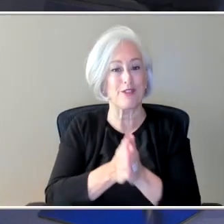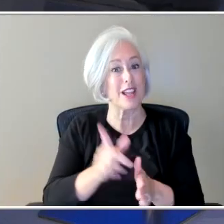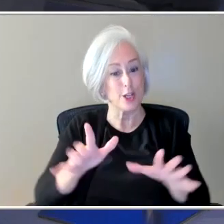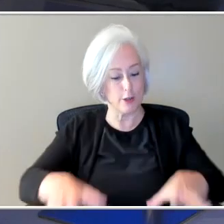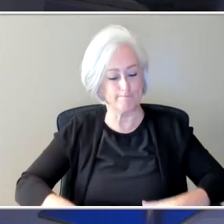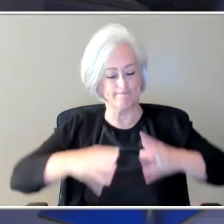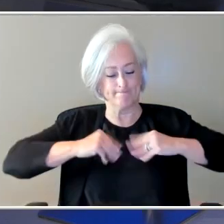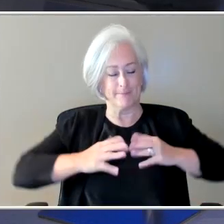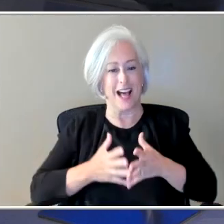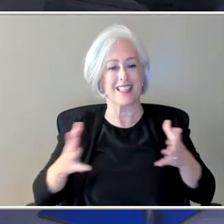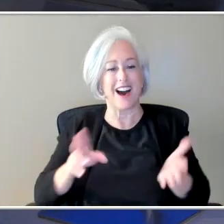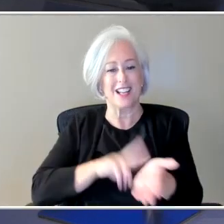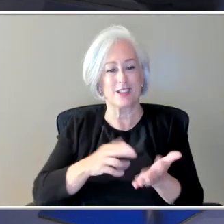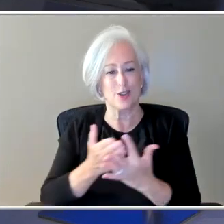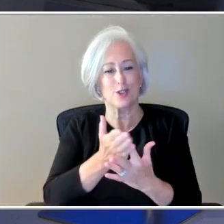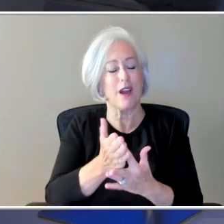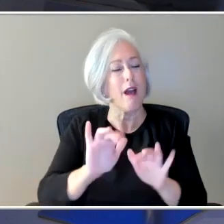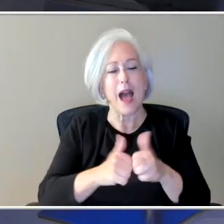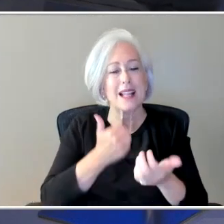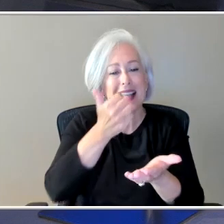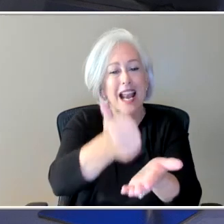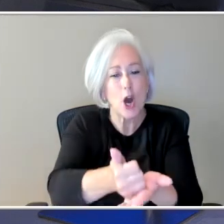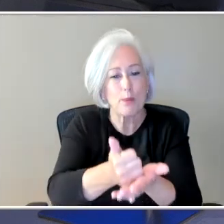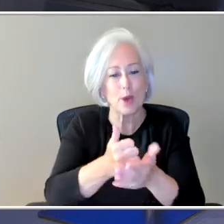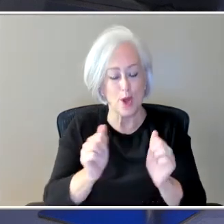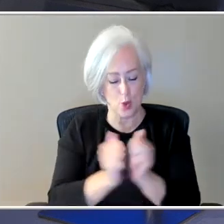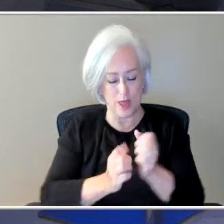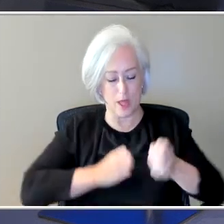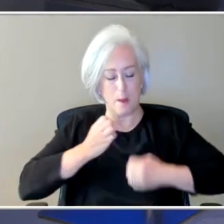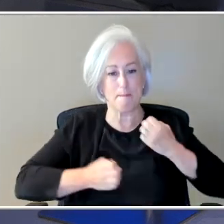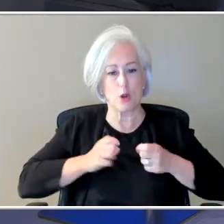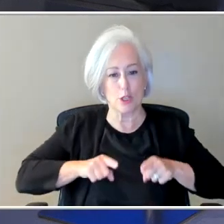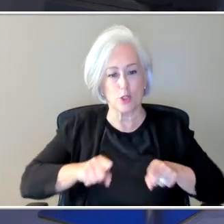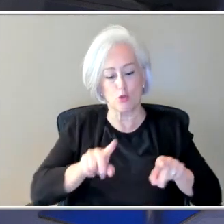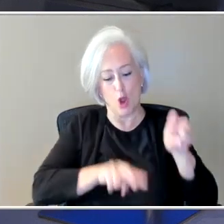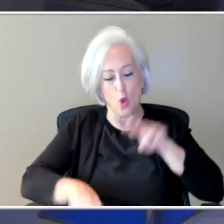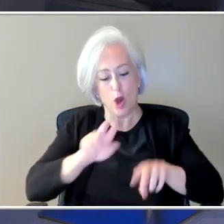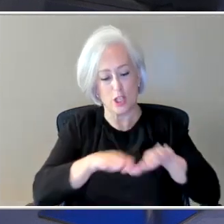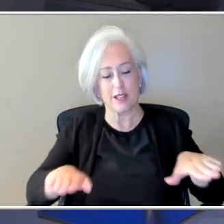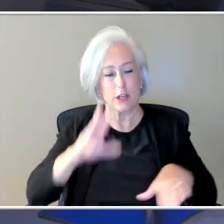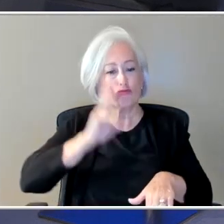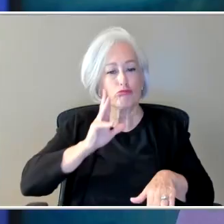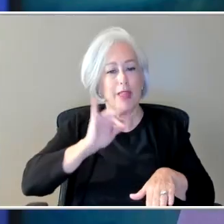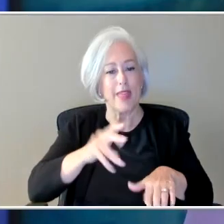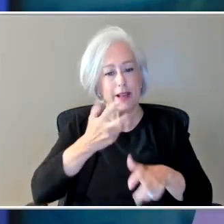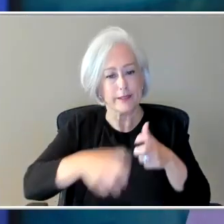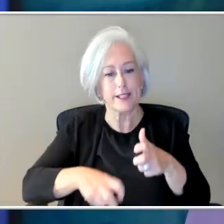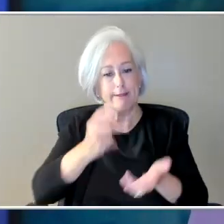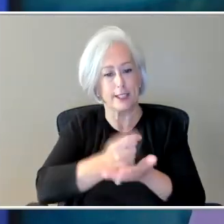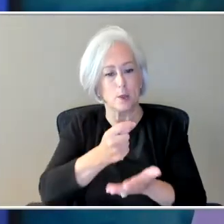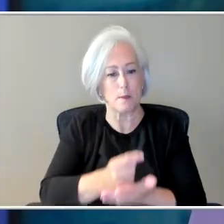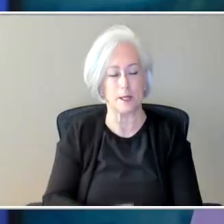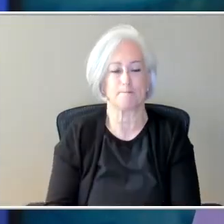nurse navigator. How does that help you with your emotional state throughout watching these kids go through this tough time? I